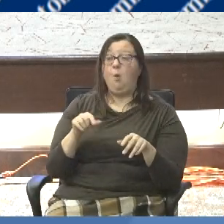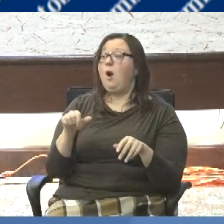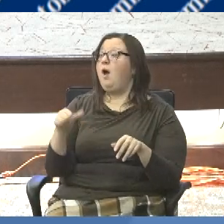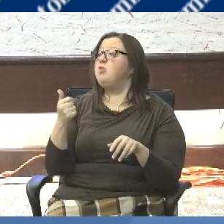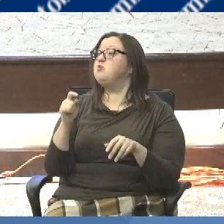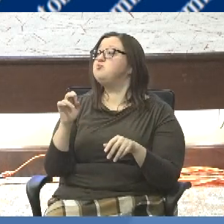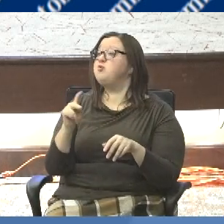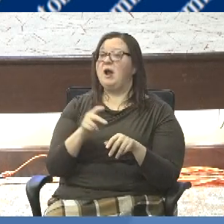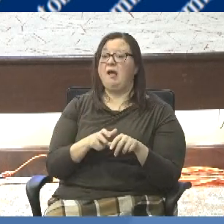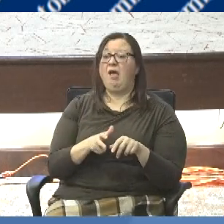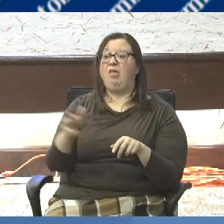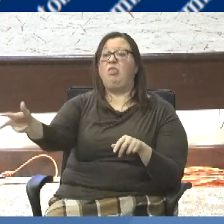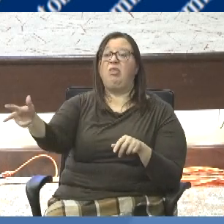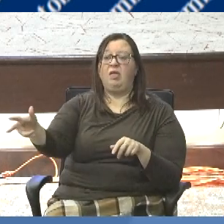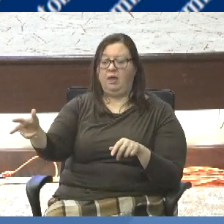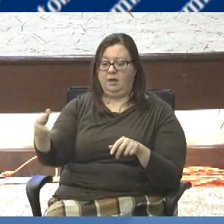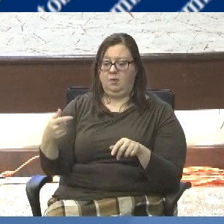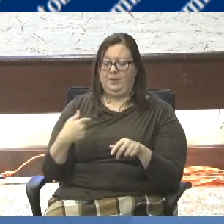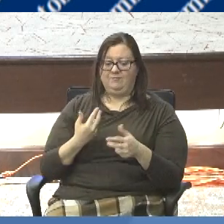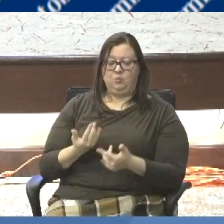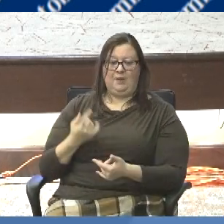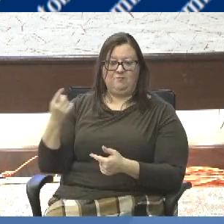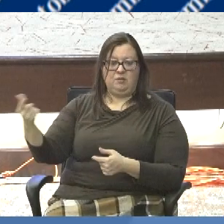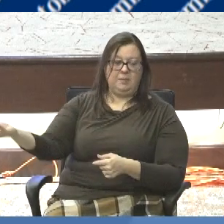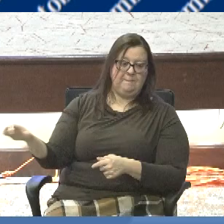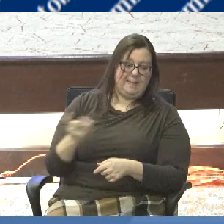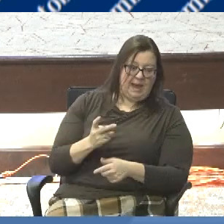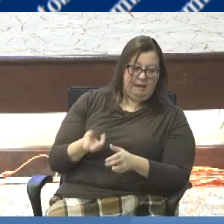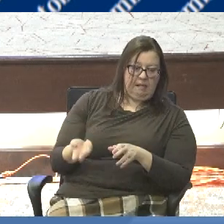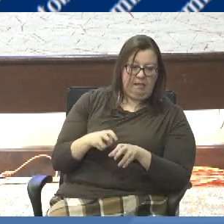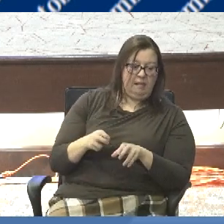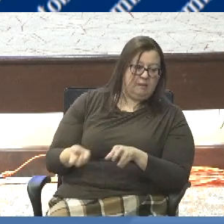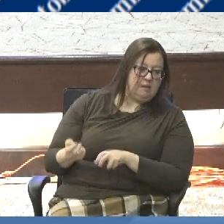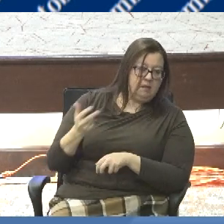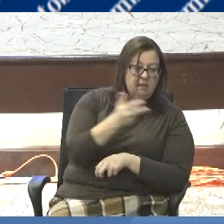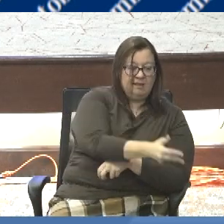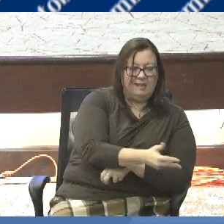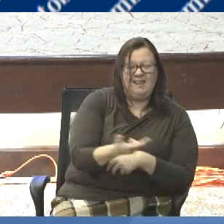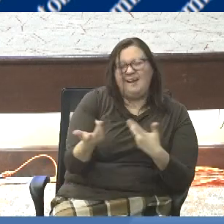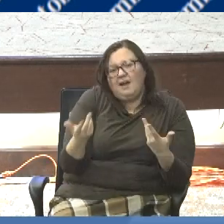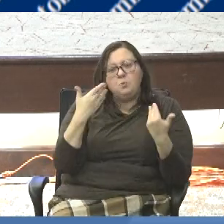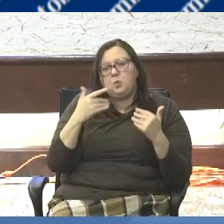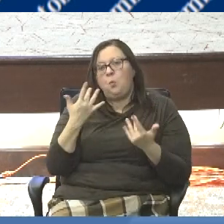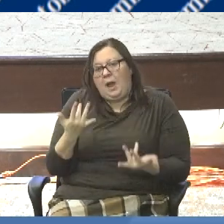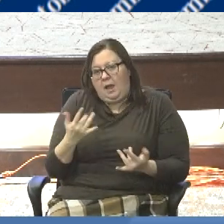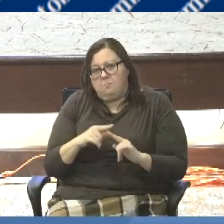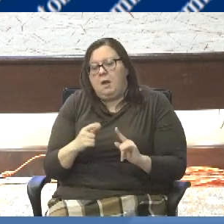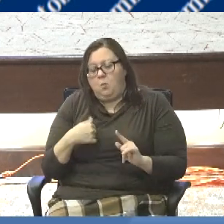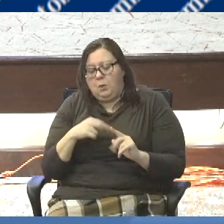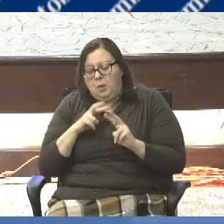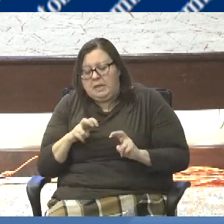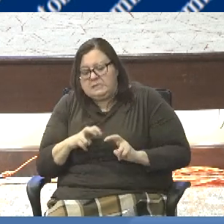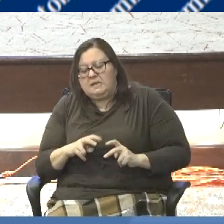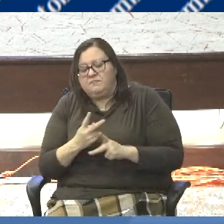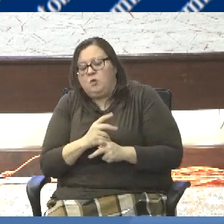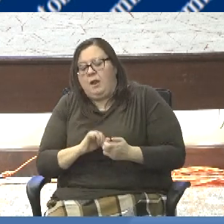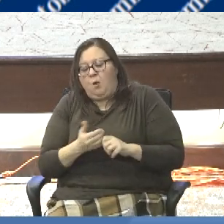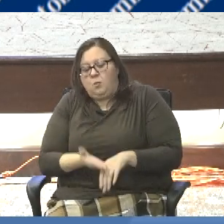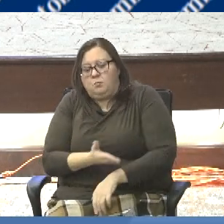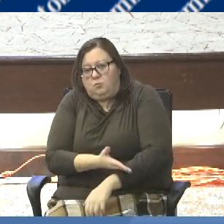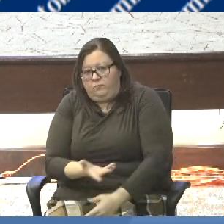another call happens in their first due or the primary response area, and it's an activity level. So we'll continue to assess and look and make recommendations on how to improve